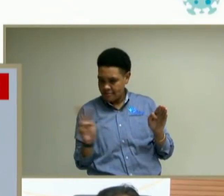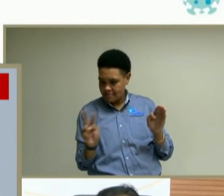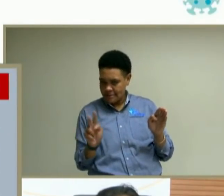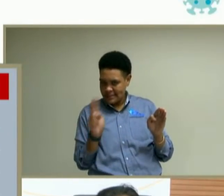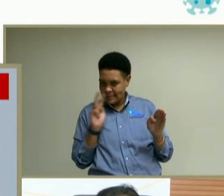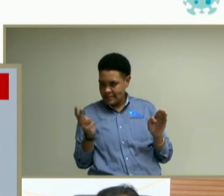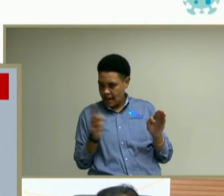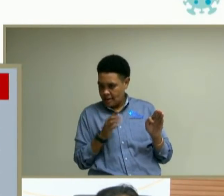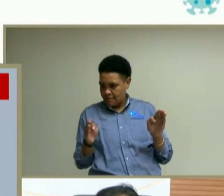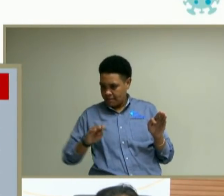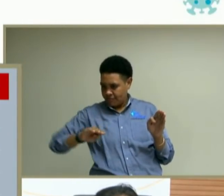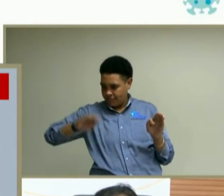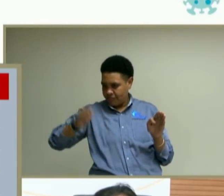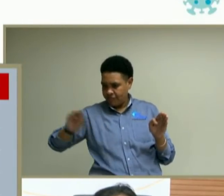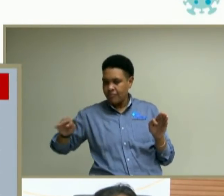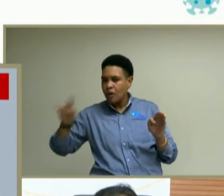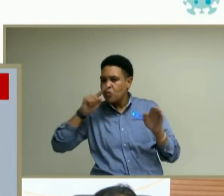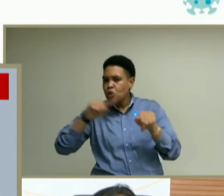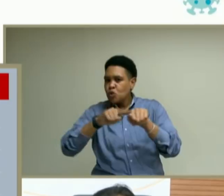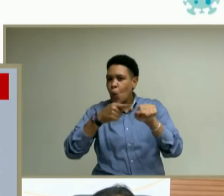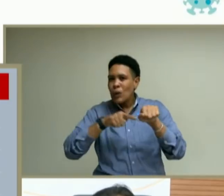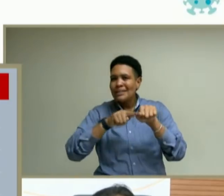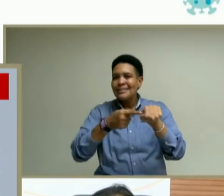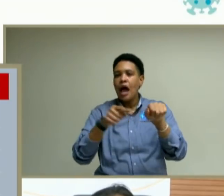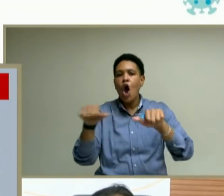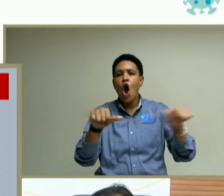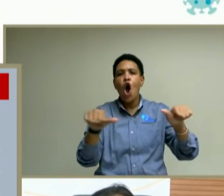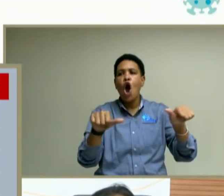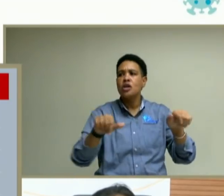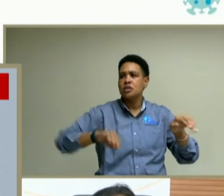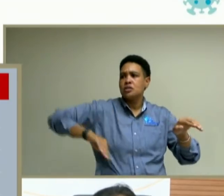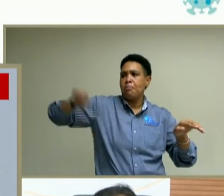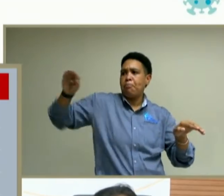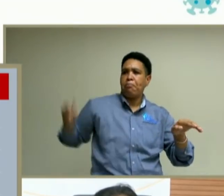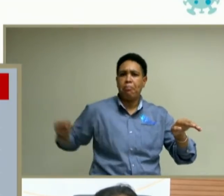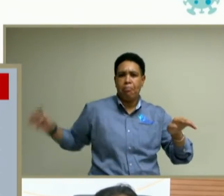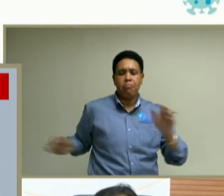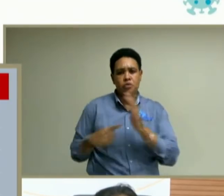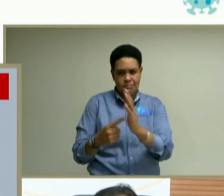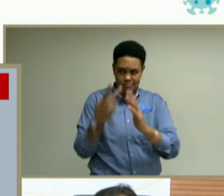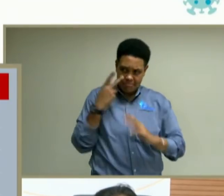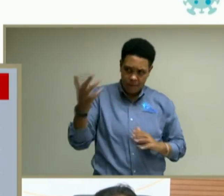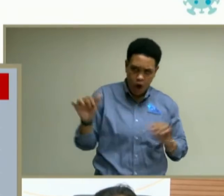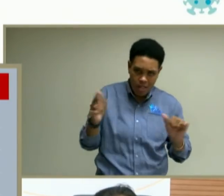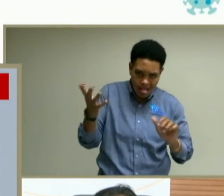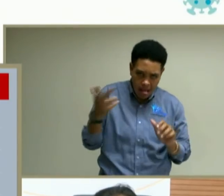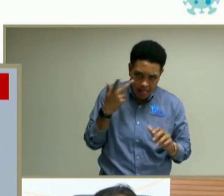rate at the start of August. And what this means is that there was